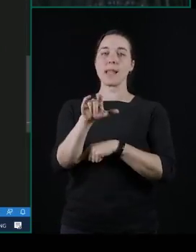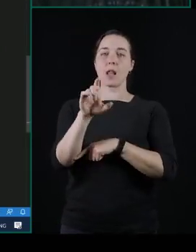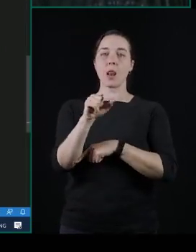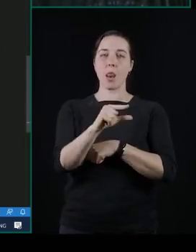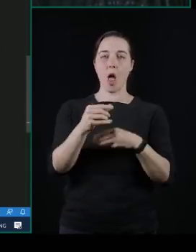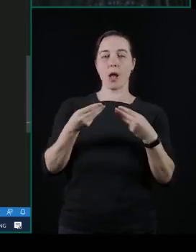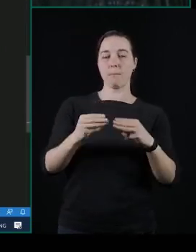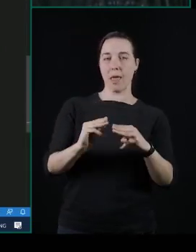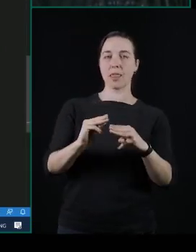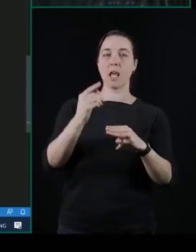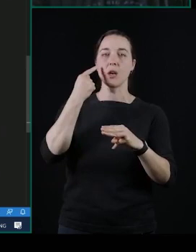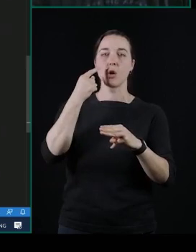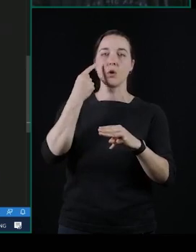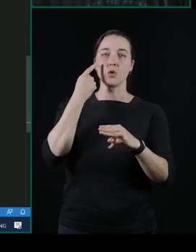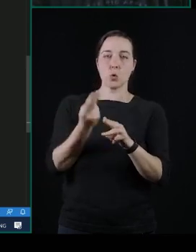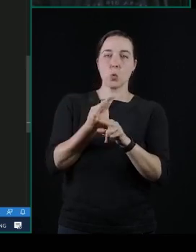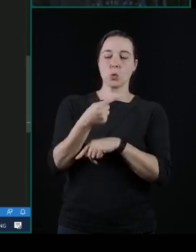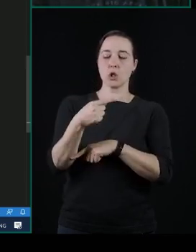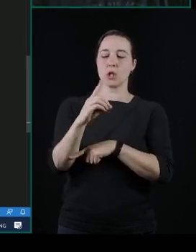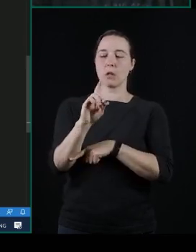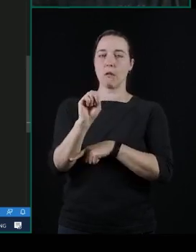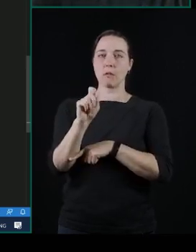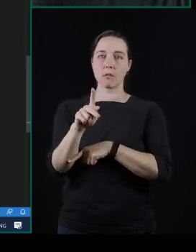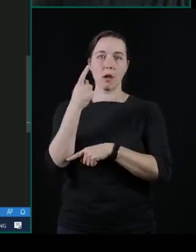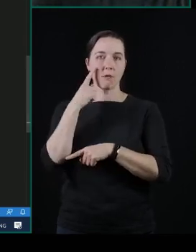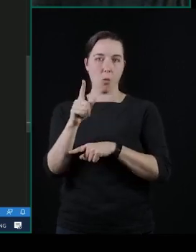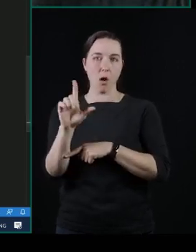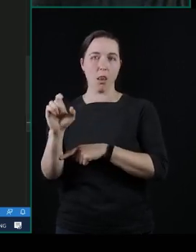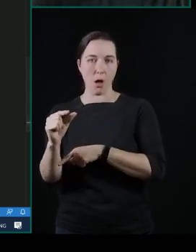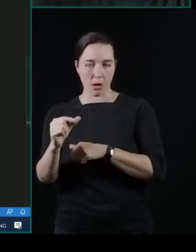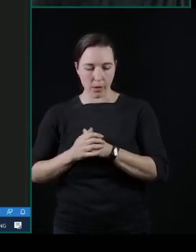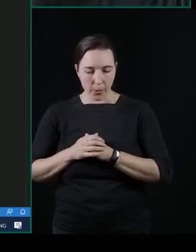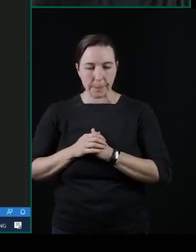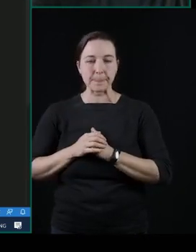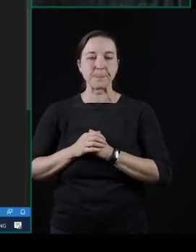log message GSDK to log.